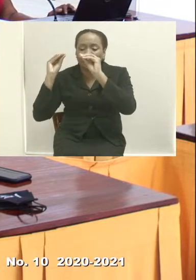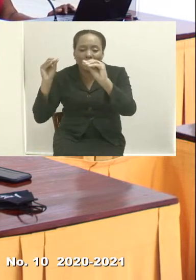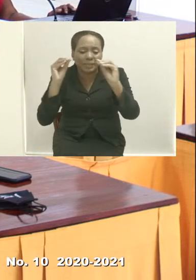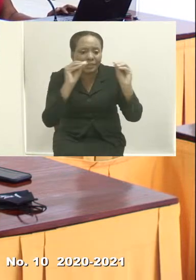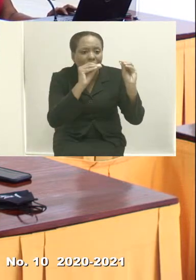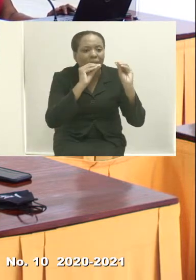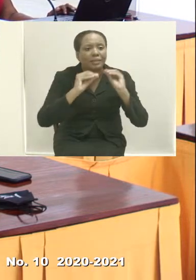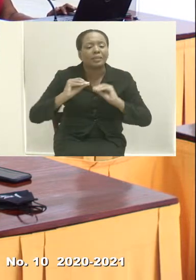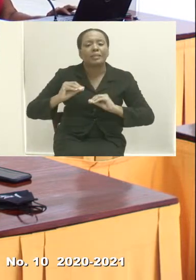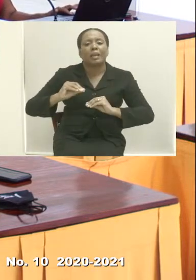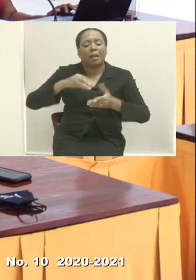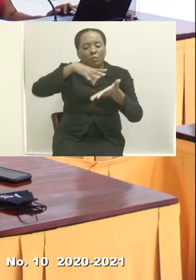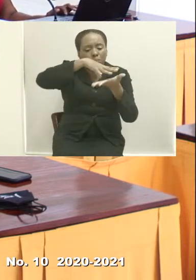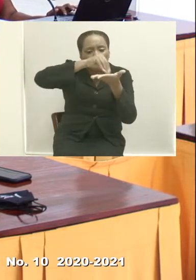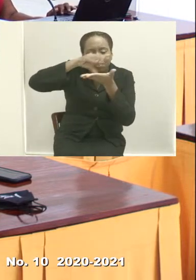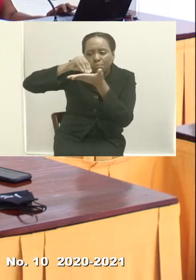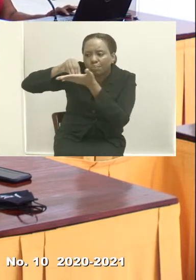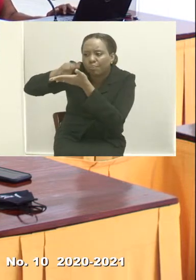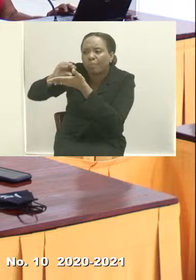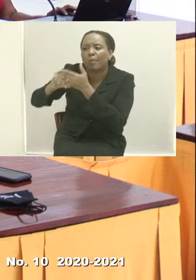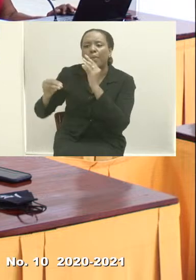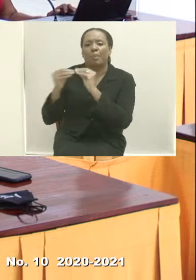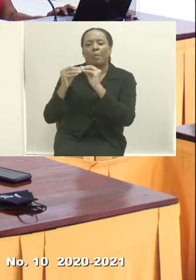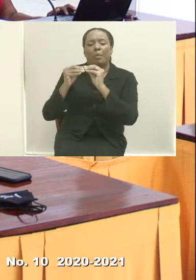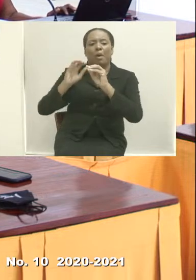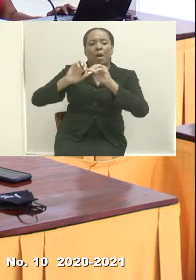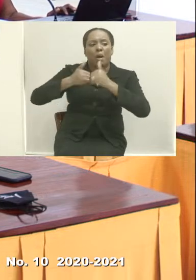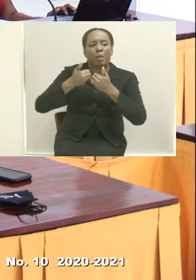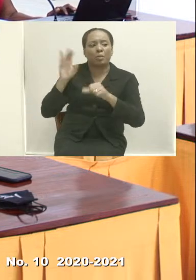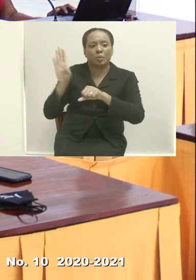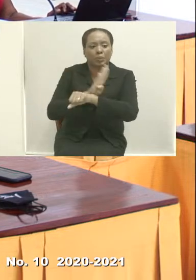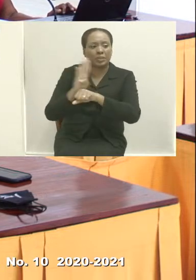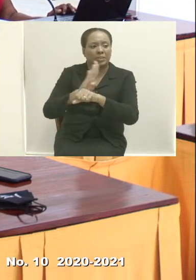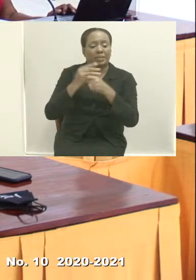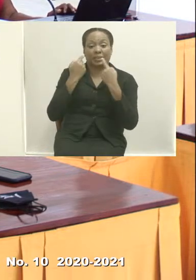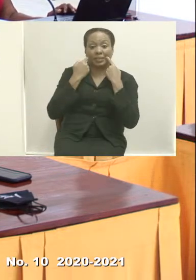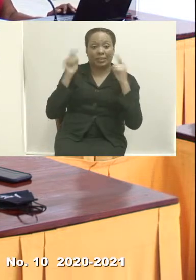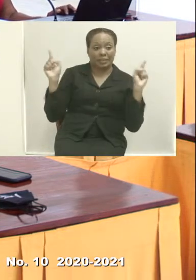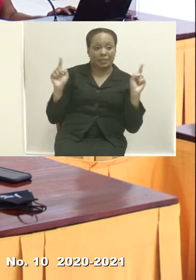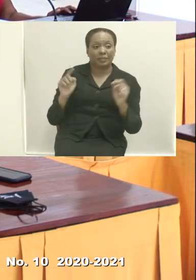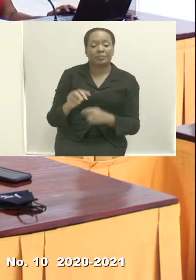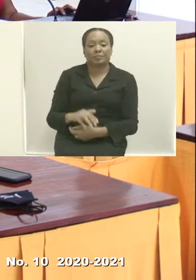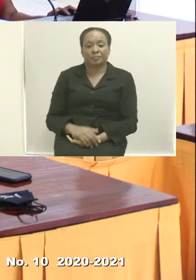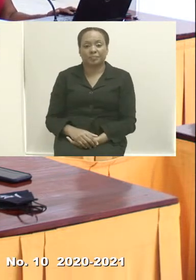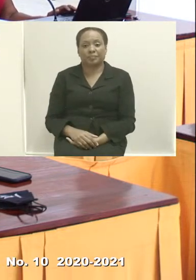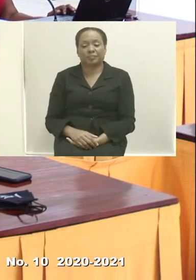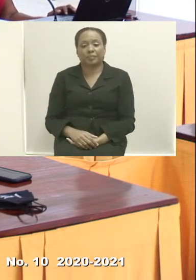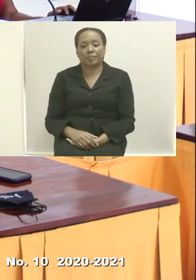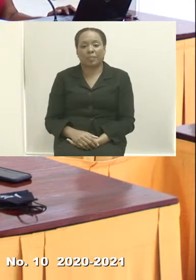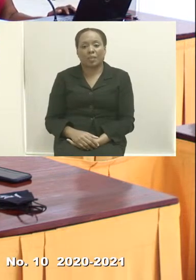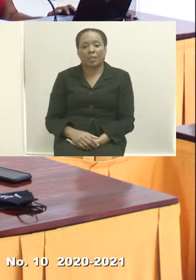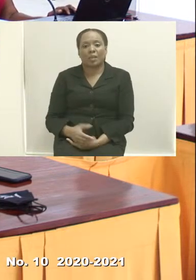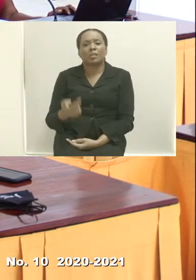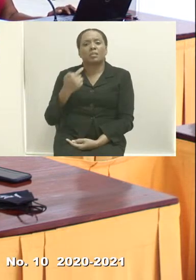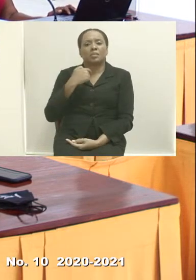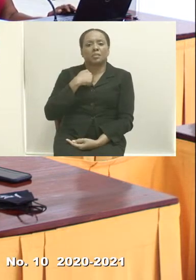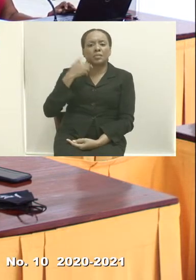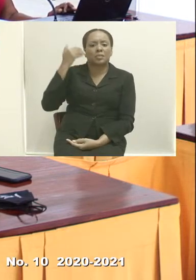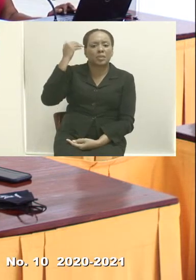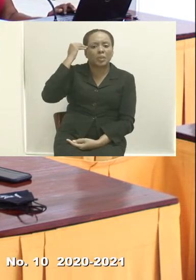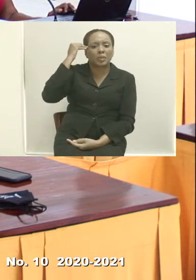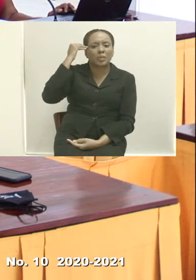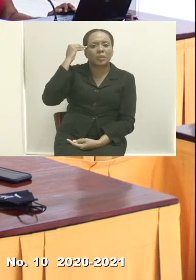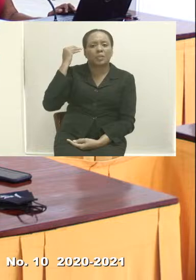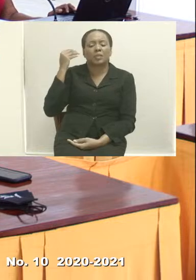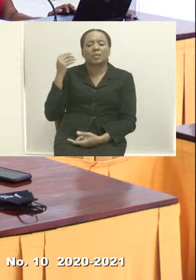requirements are for that business to succeed. So yes, I don't think that there's any doubt. Certainly the discussions I've had with the